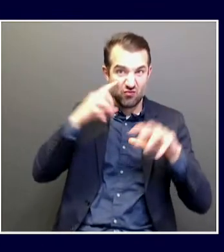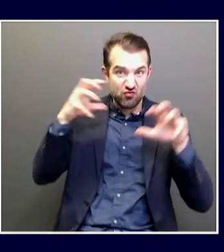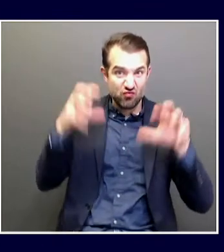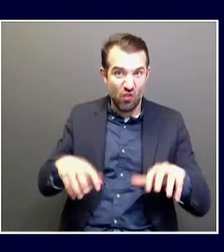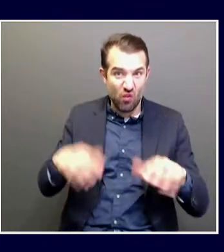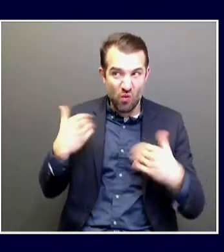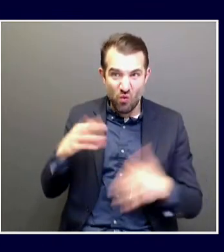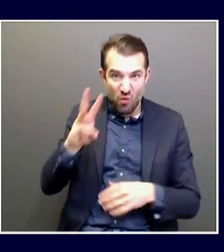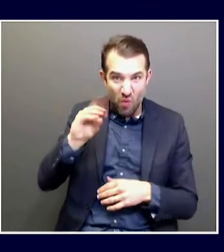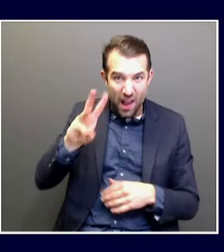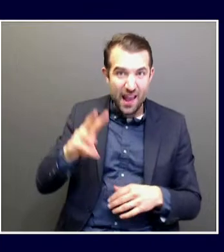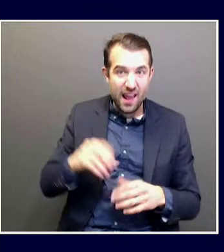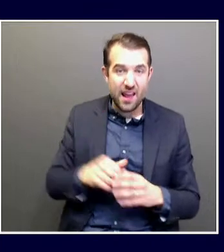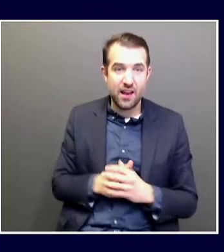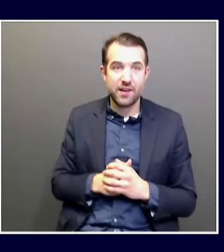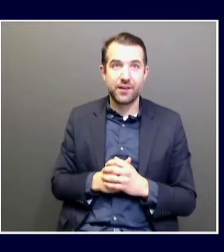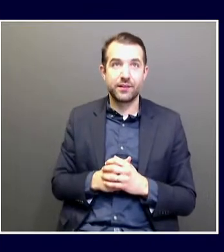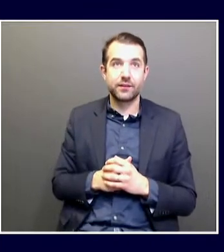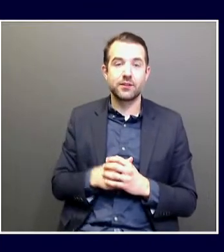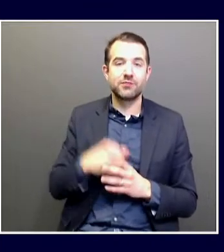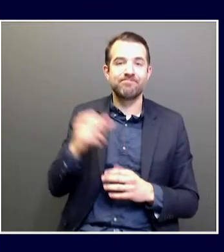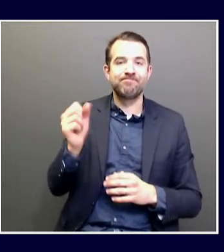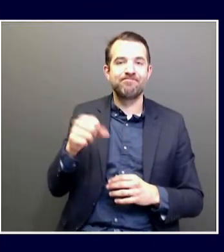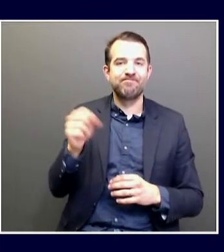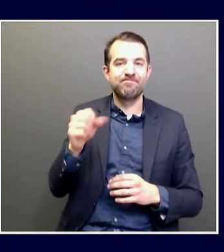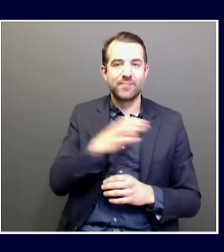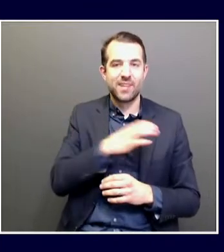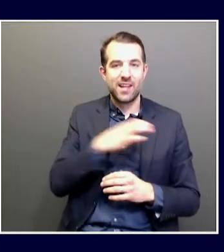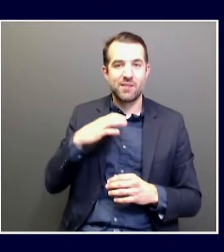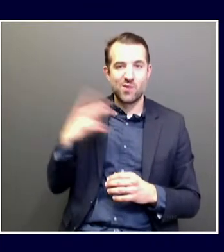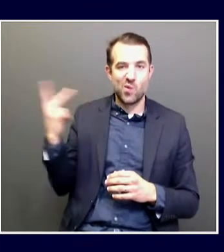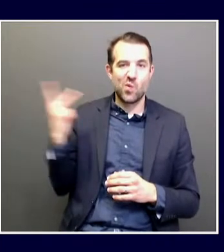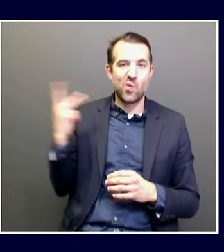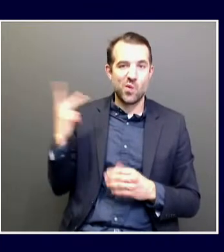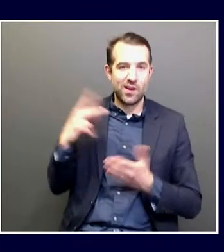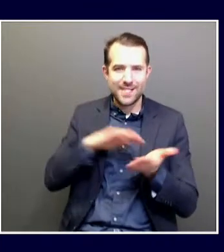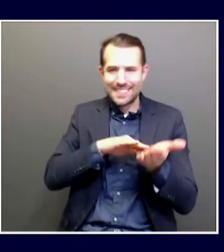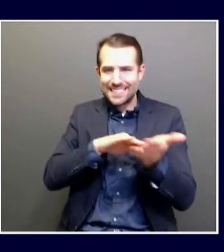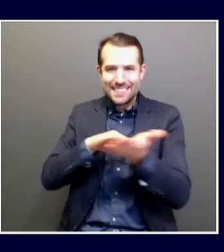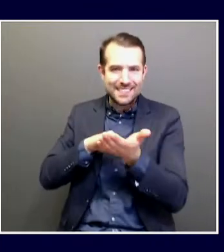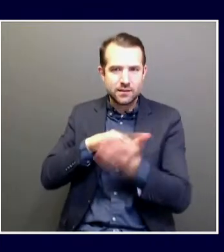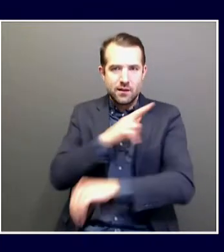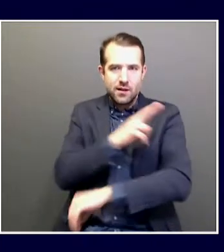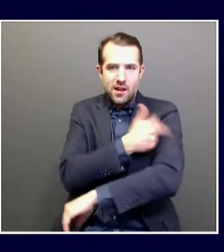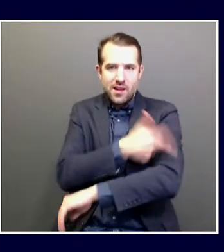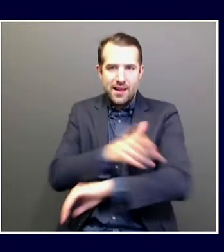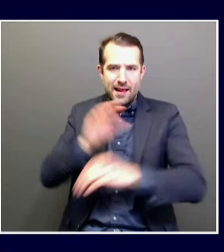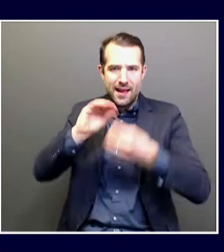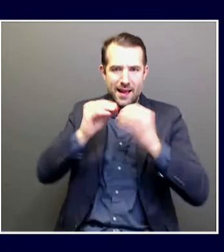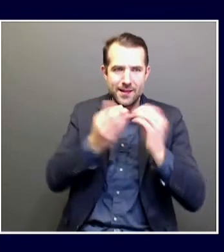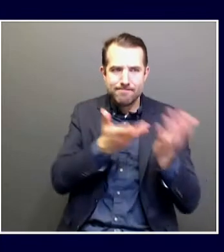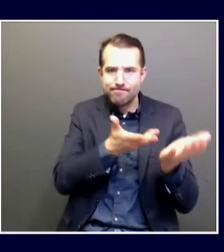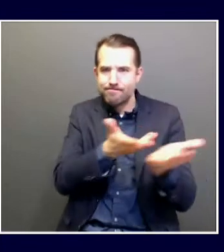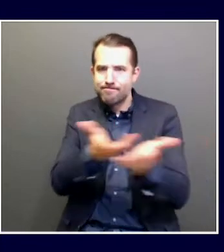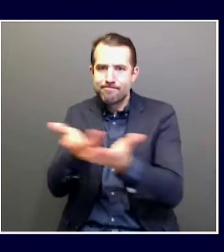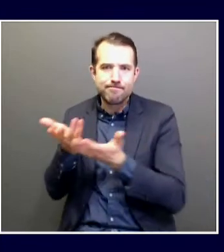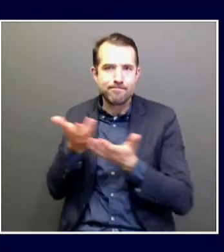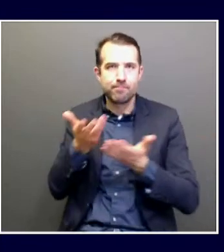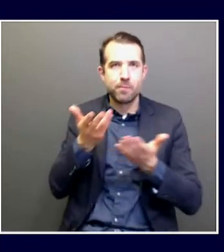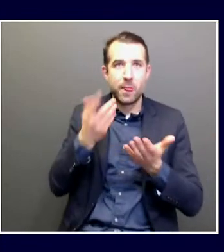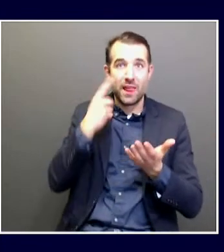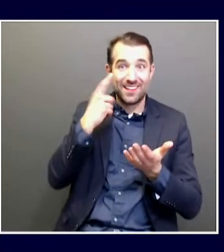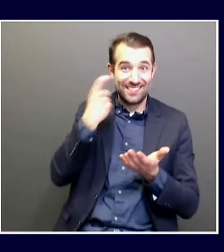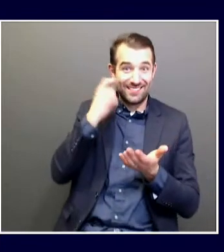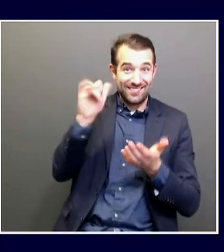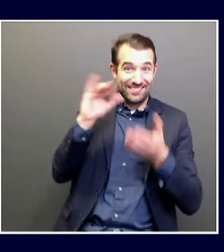recently, as we always do, to check in with hospitals and get the latest ground truth. Commissioner, may I turn that over to you? Sure. So